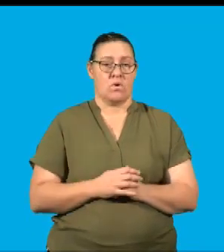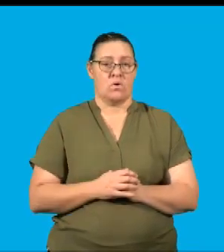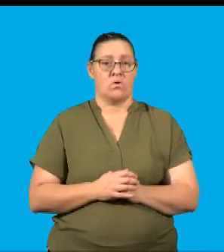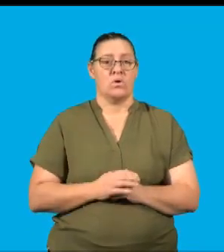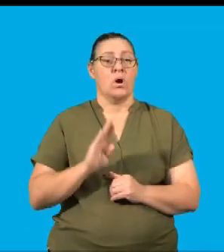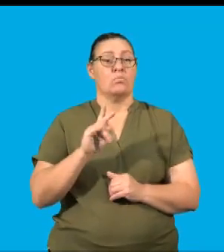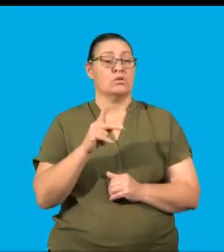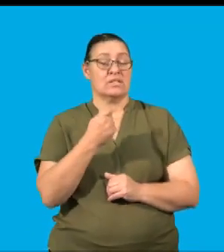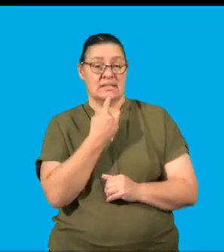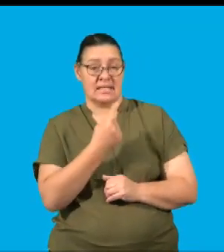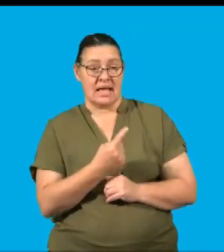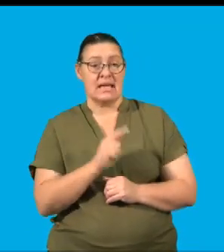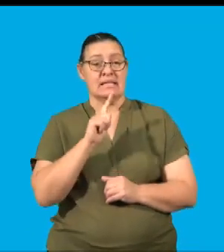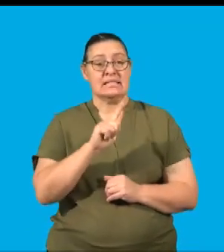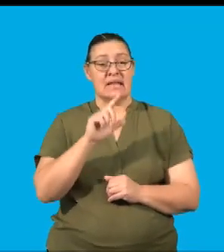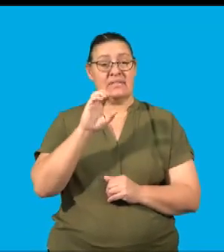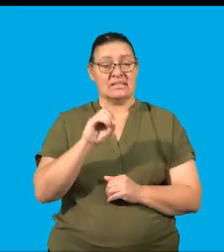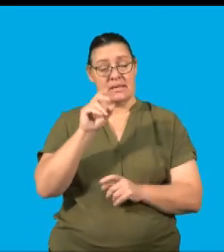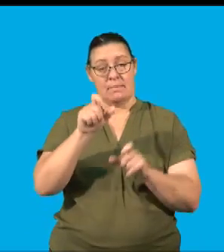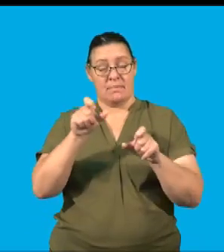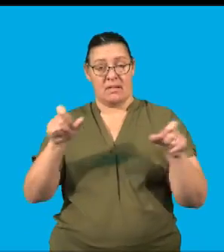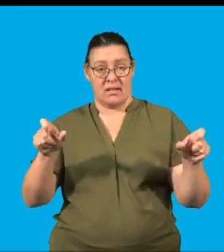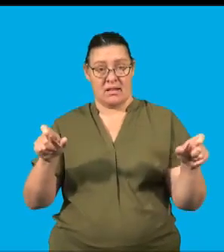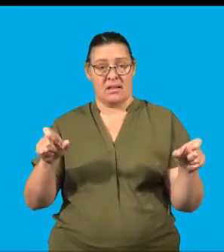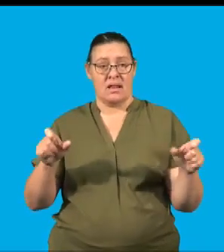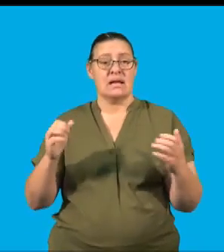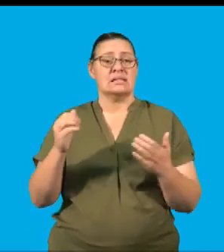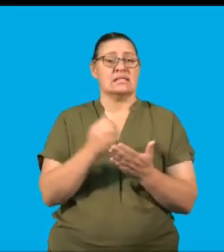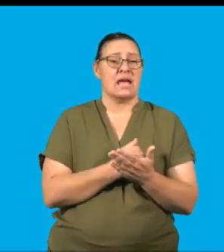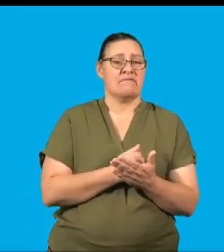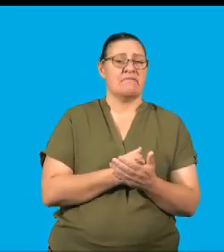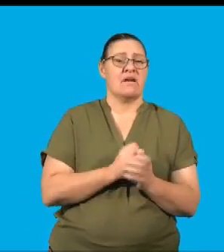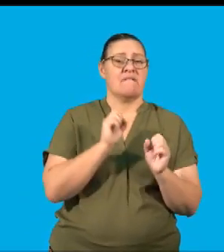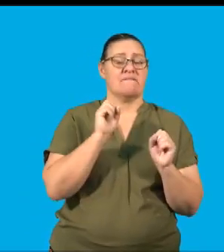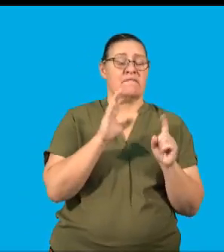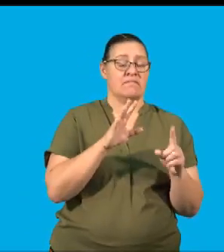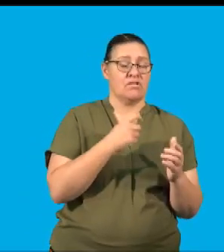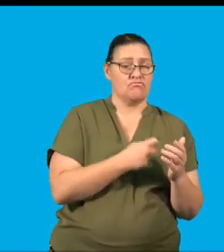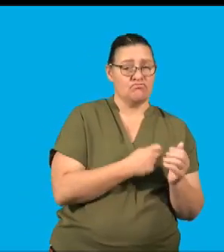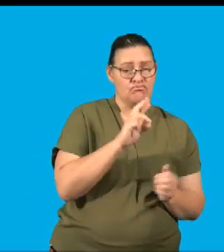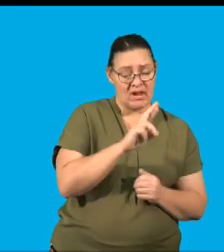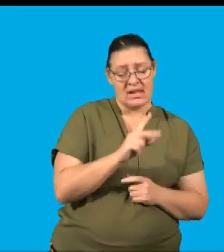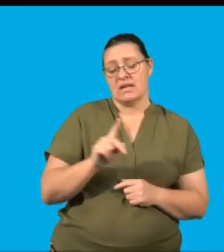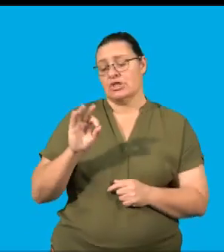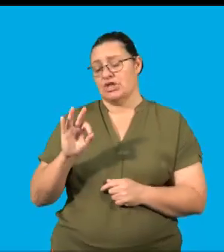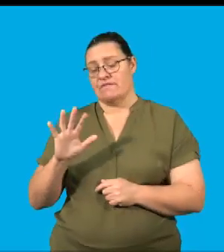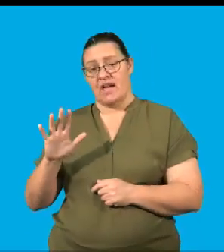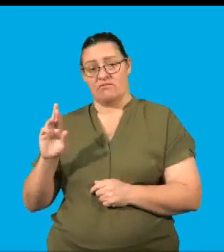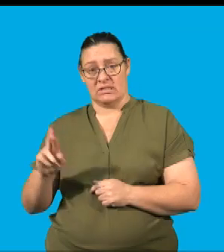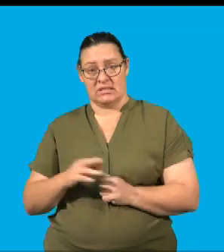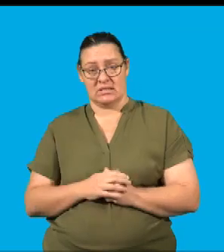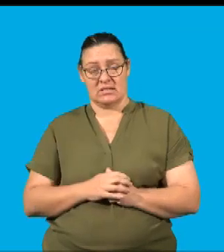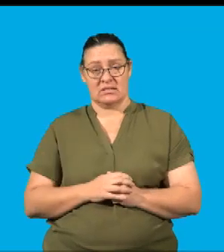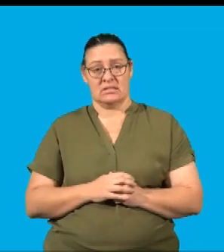1.4, Busi claims that 70 people save between 15 rand and